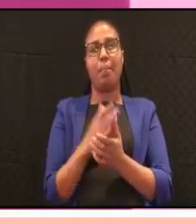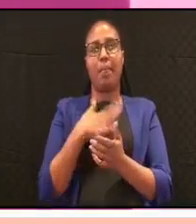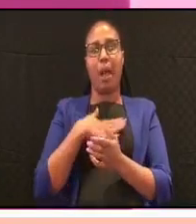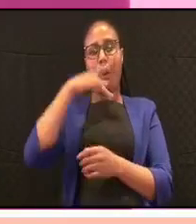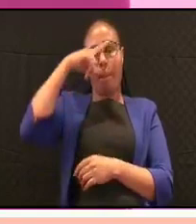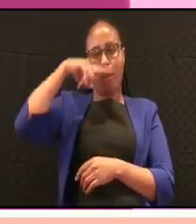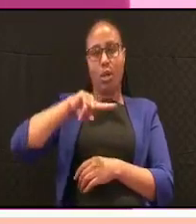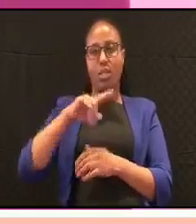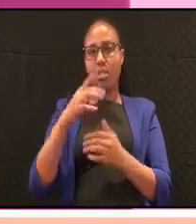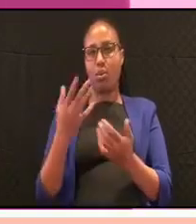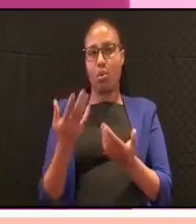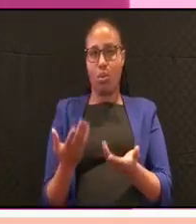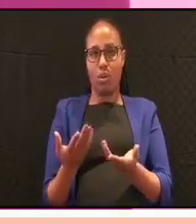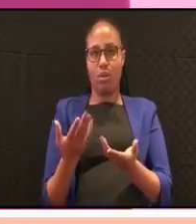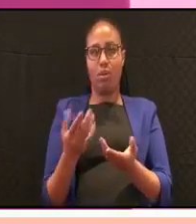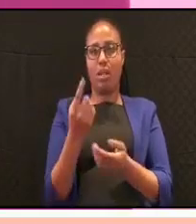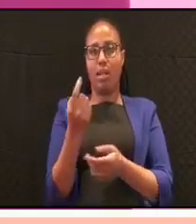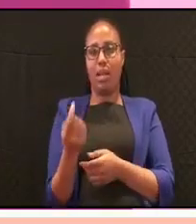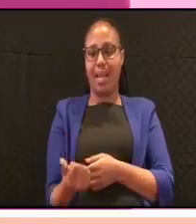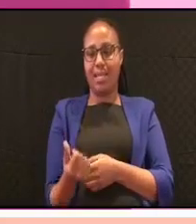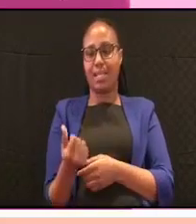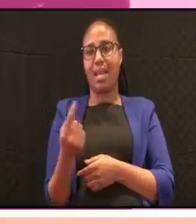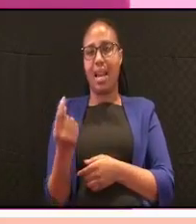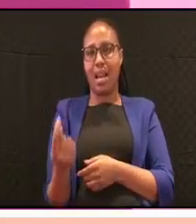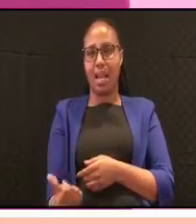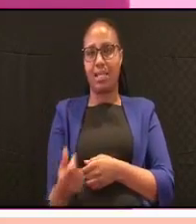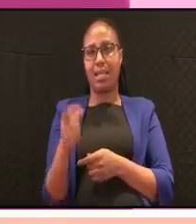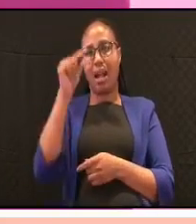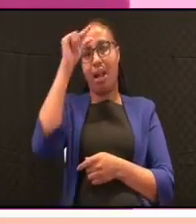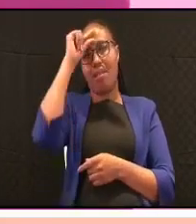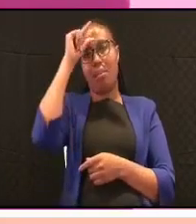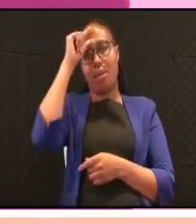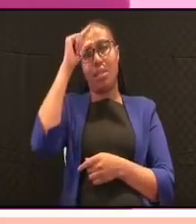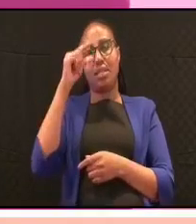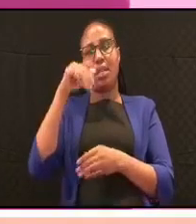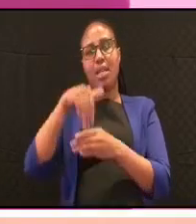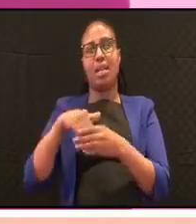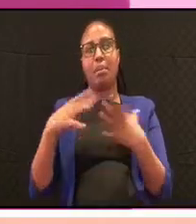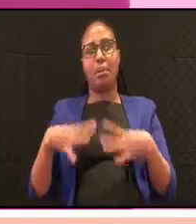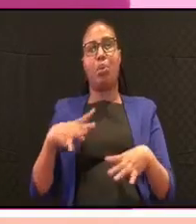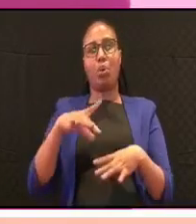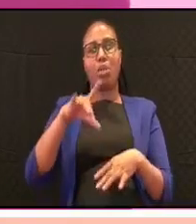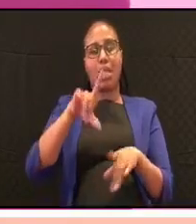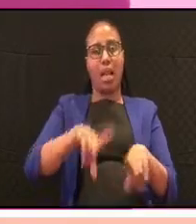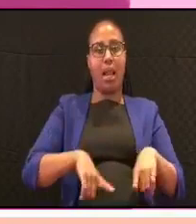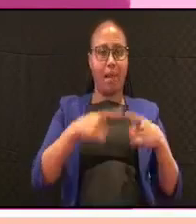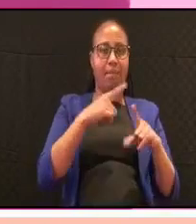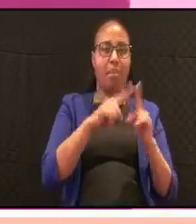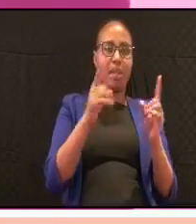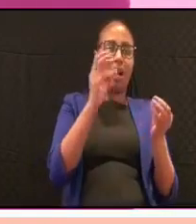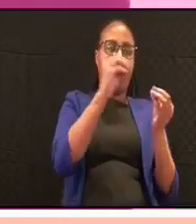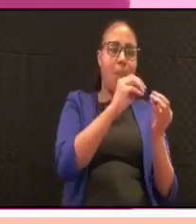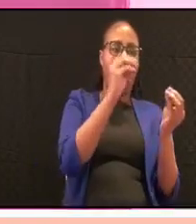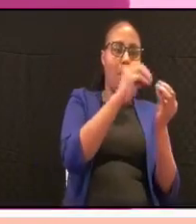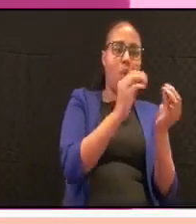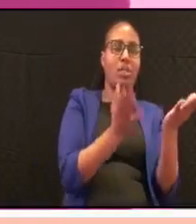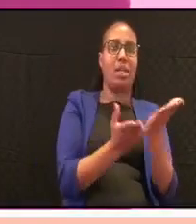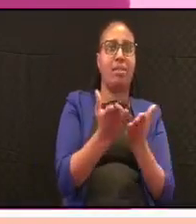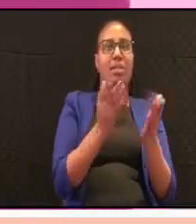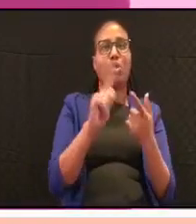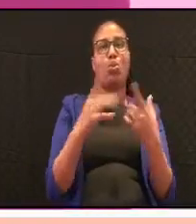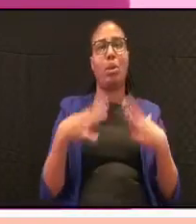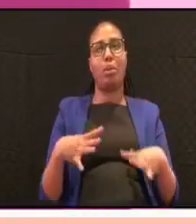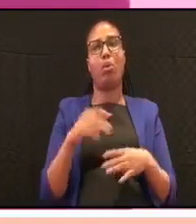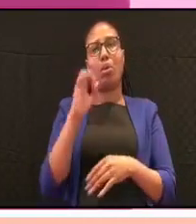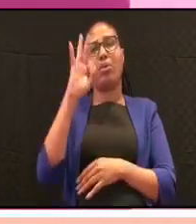Our policy is less and less government in people's lives and more services to